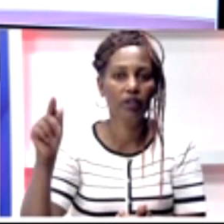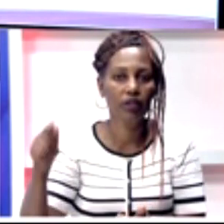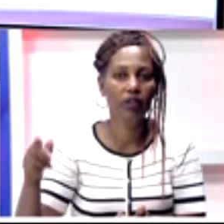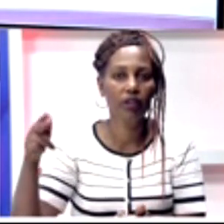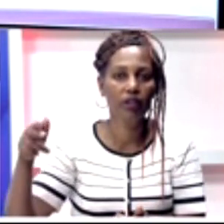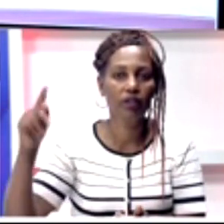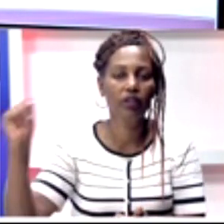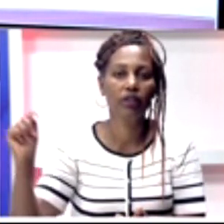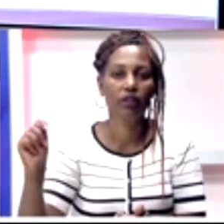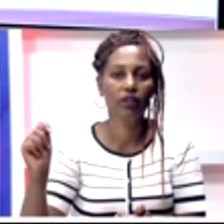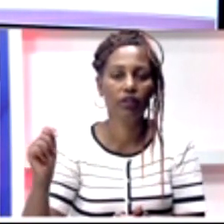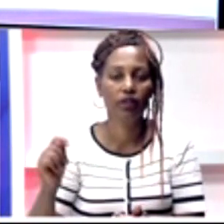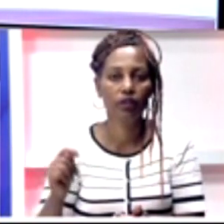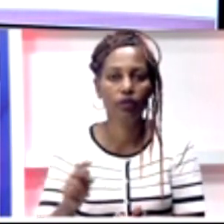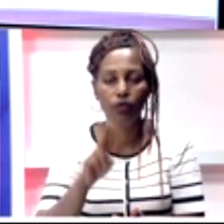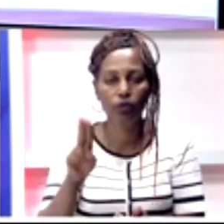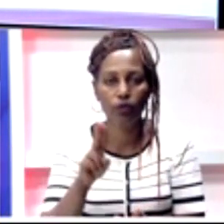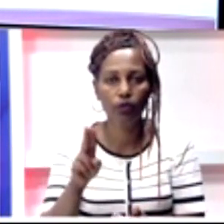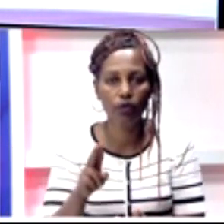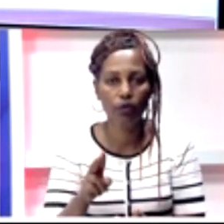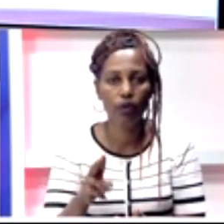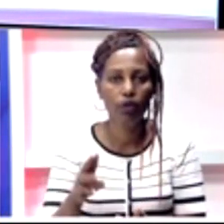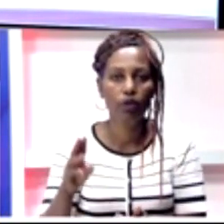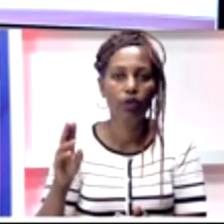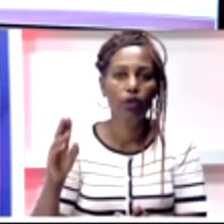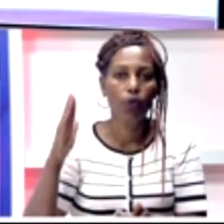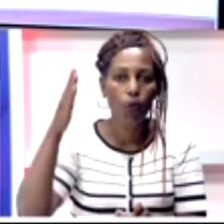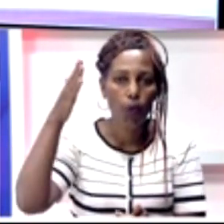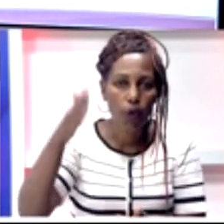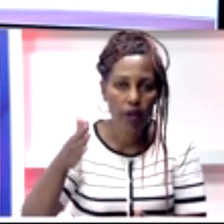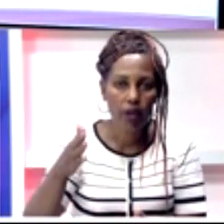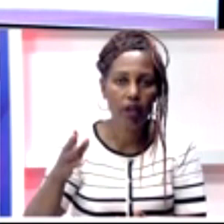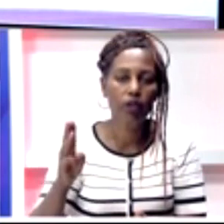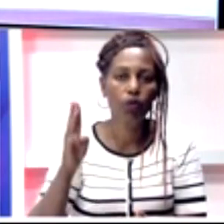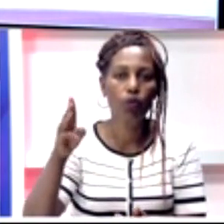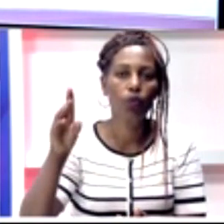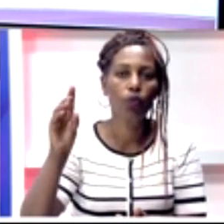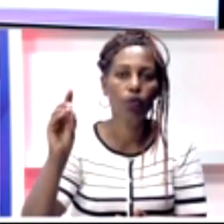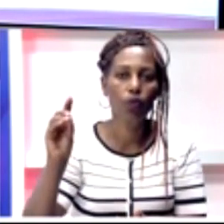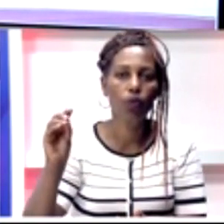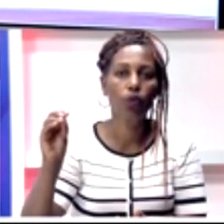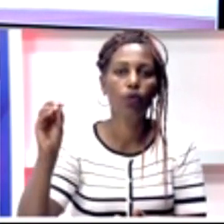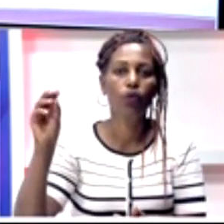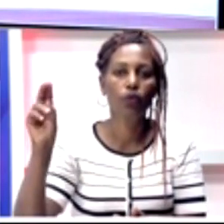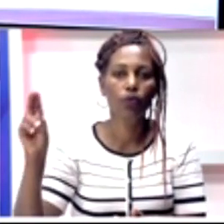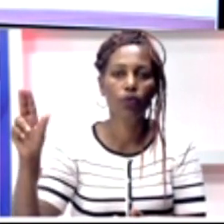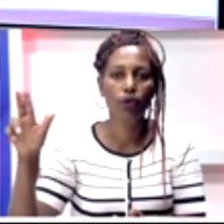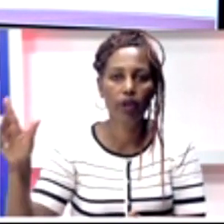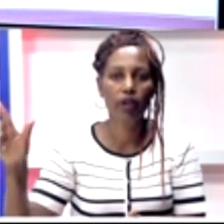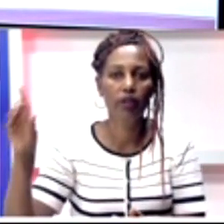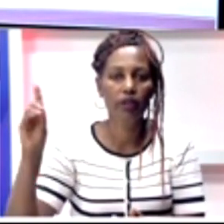Just like shall and should, will and would. Might is also used with reference to